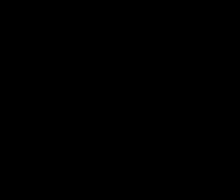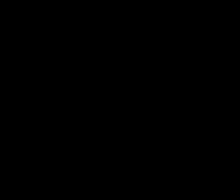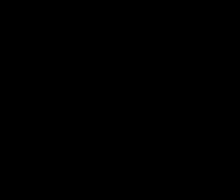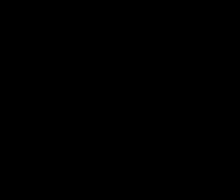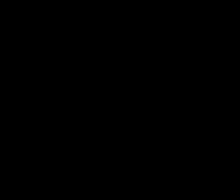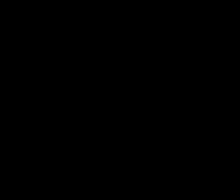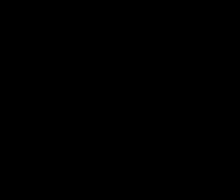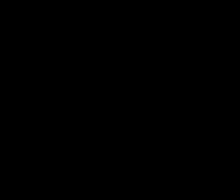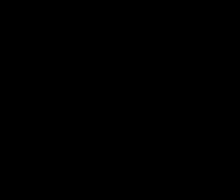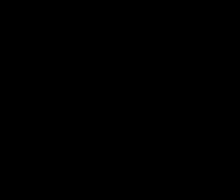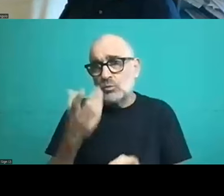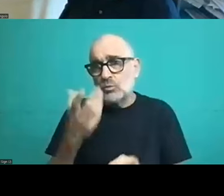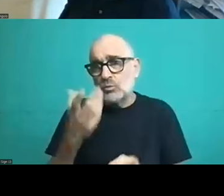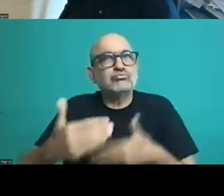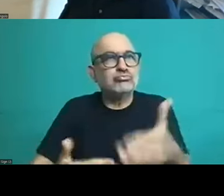you very much.